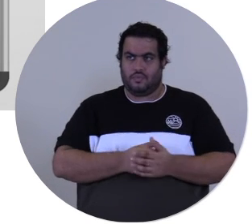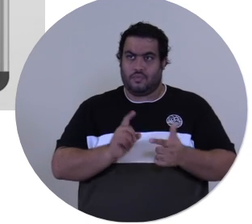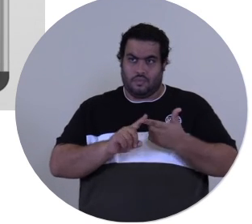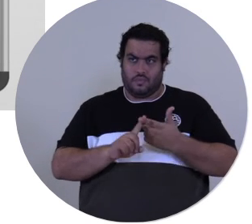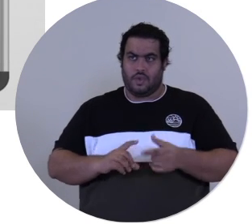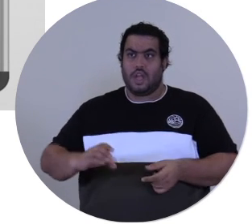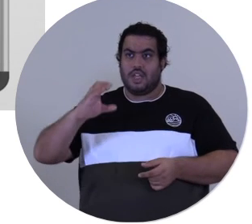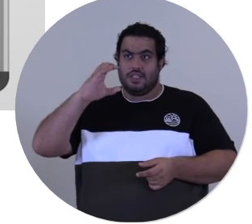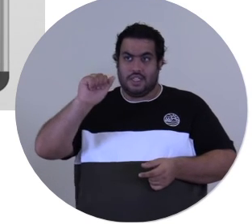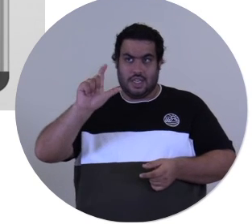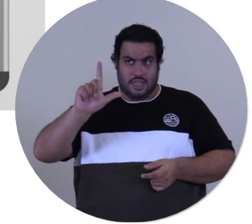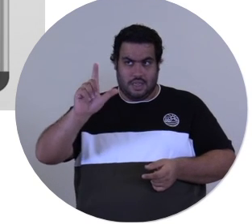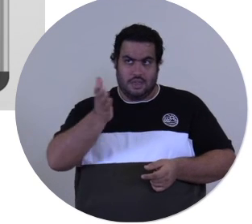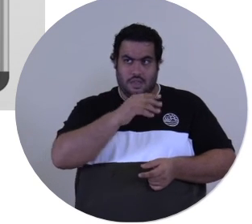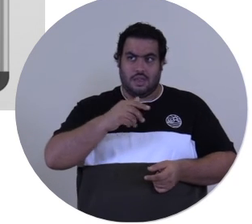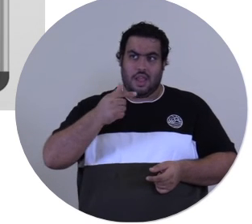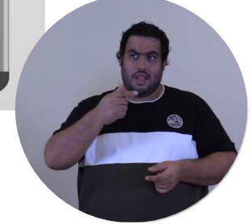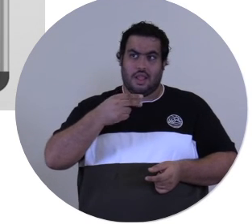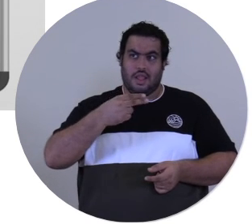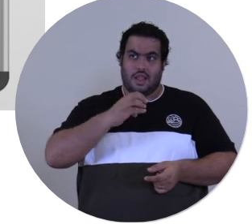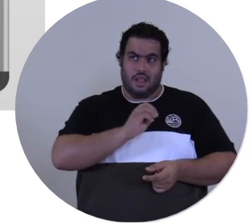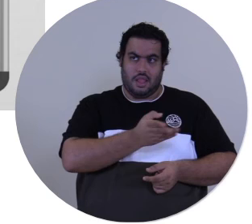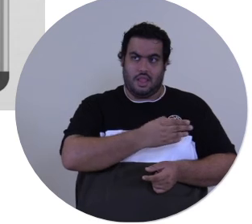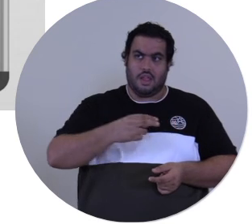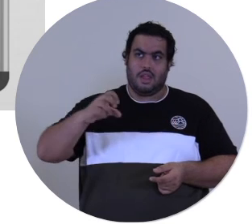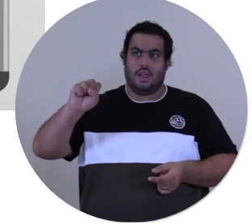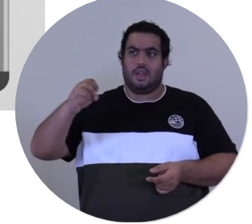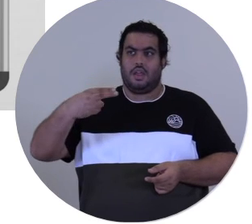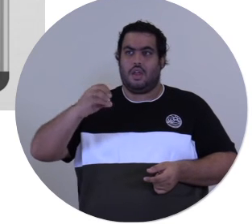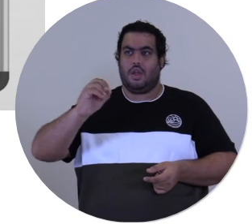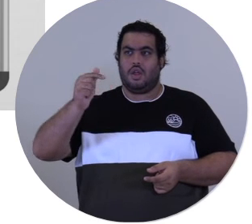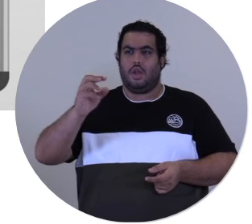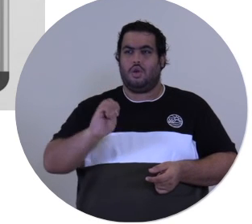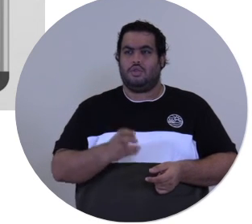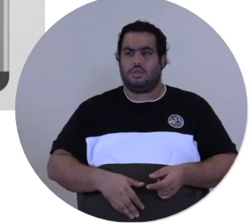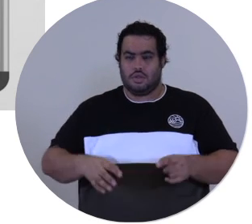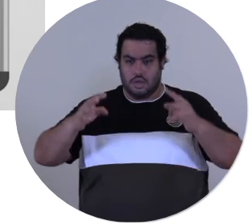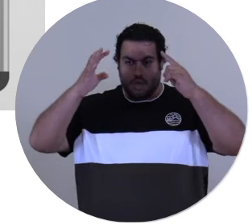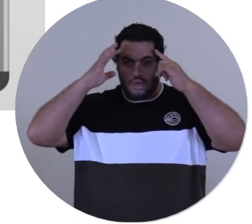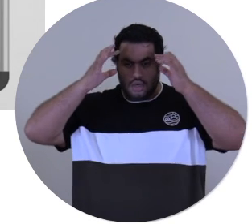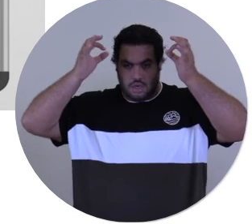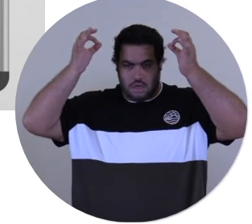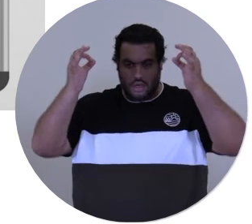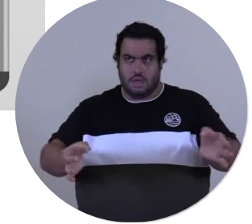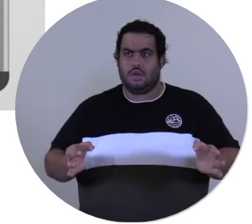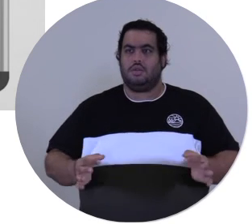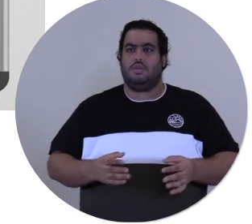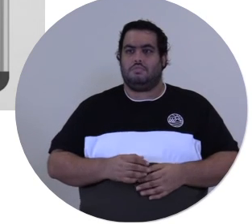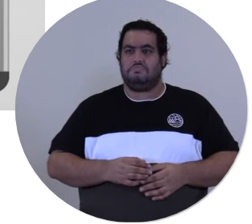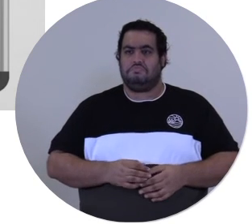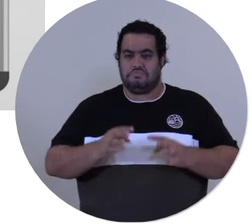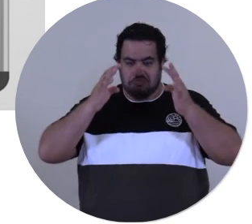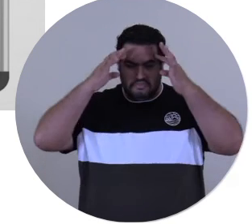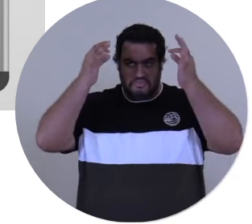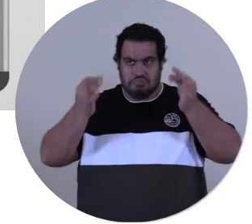we have is to call the shots. Call the shots meaning make important decisions. Who